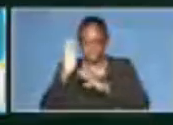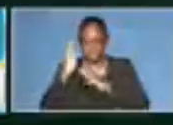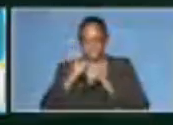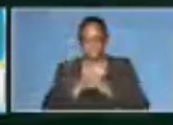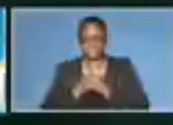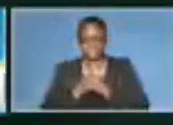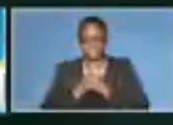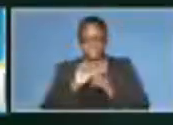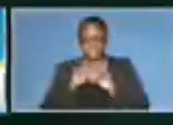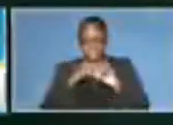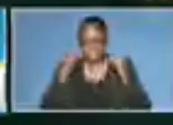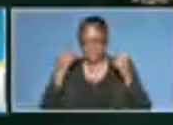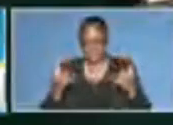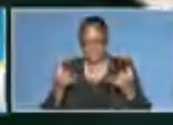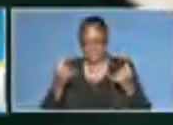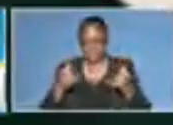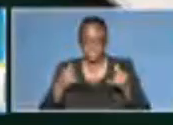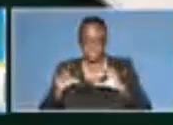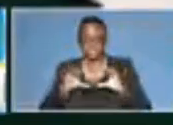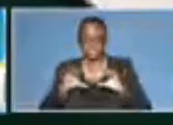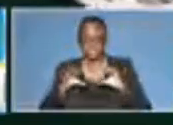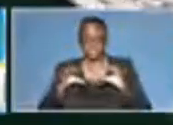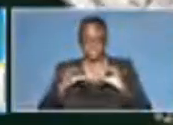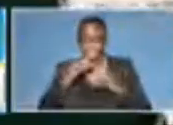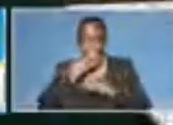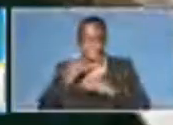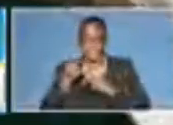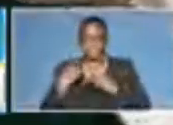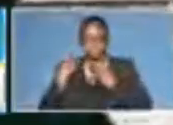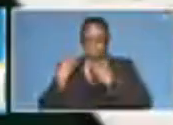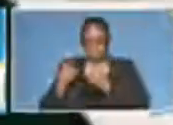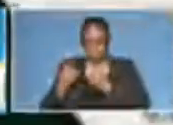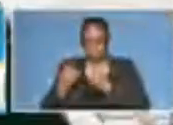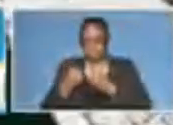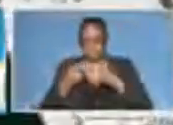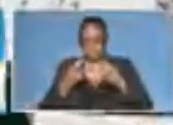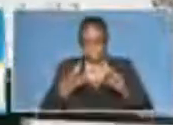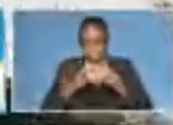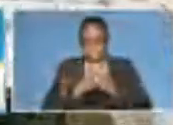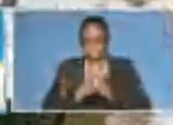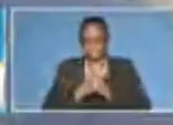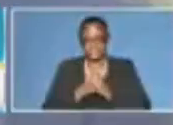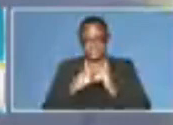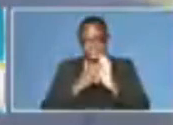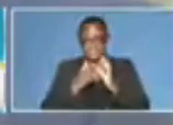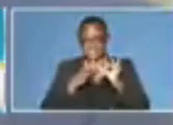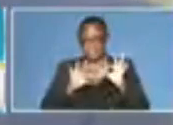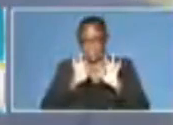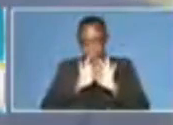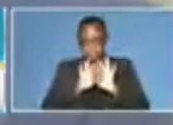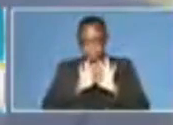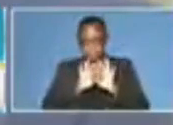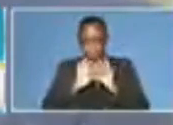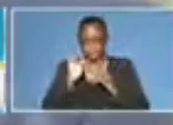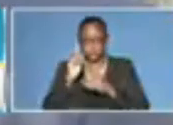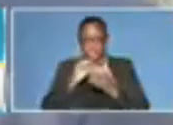Stricter enforcement, Wilson says, has to happen right away. The sector, the fees attached to the sector and so forth is very, very important. These are fees that